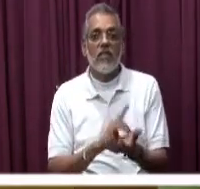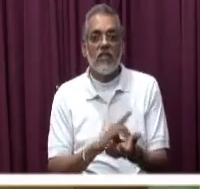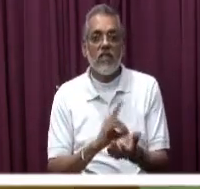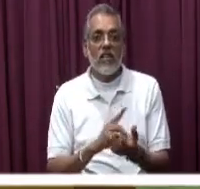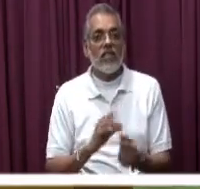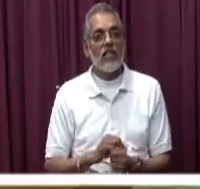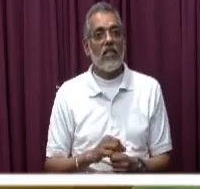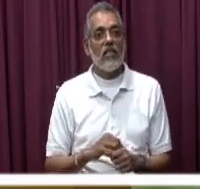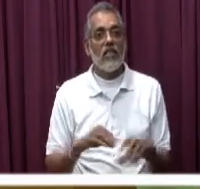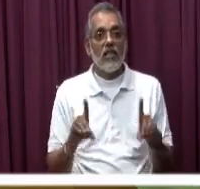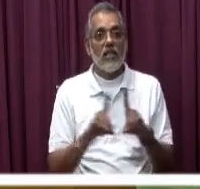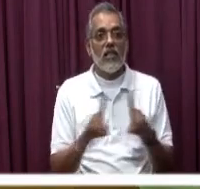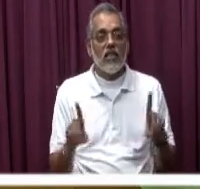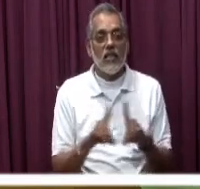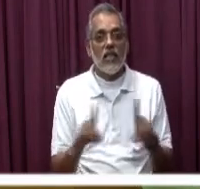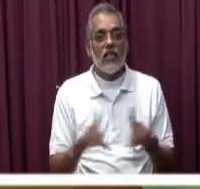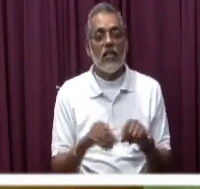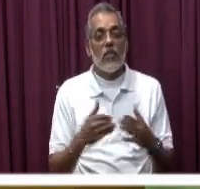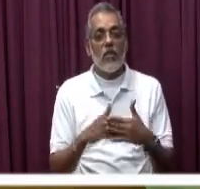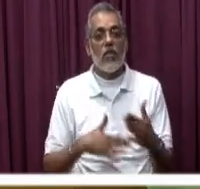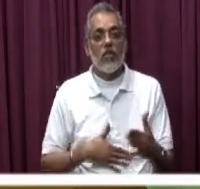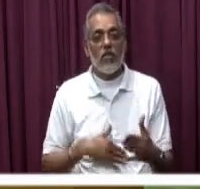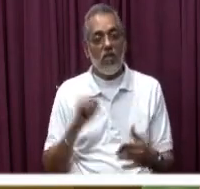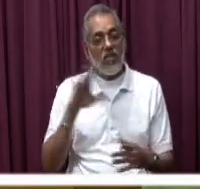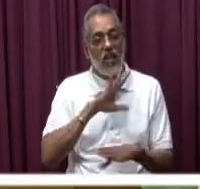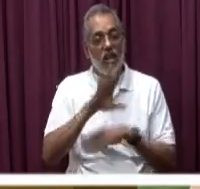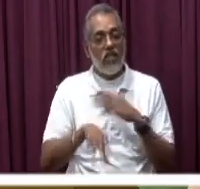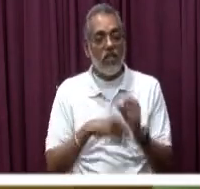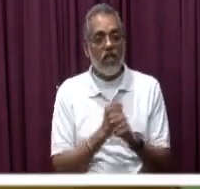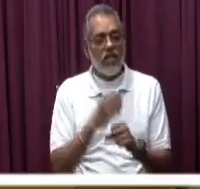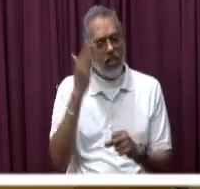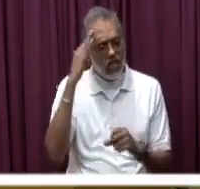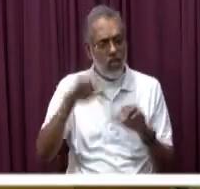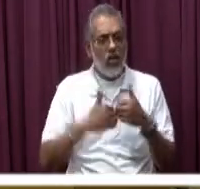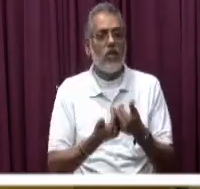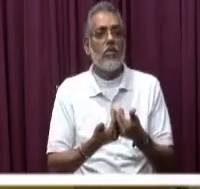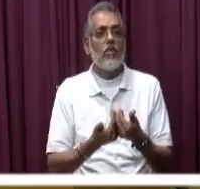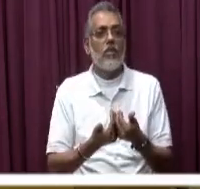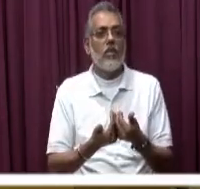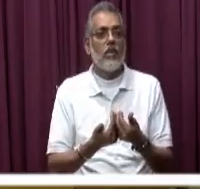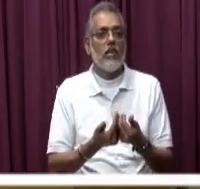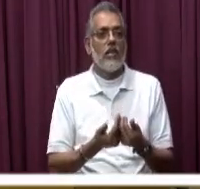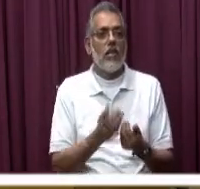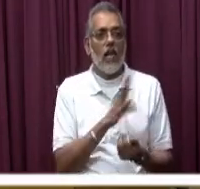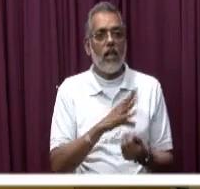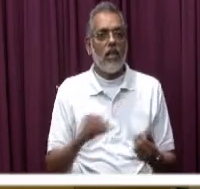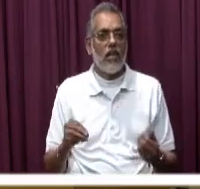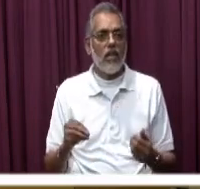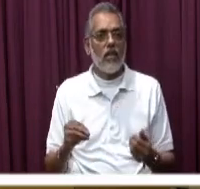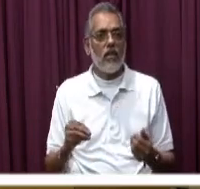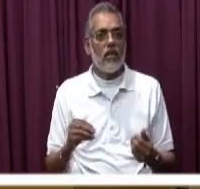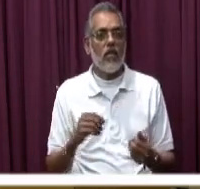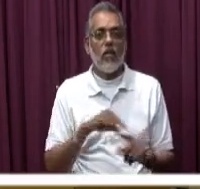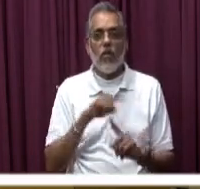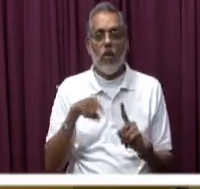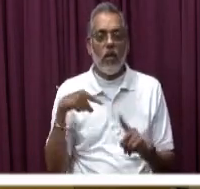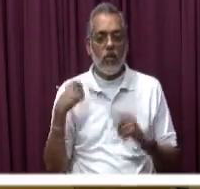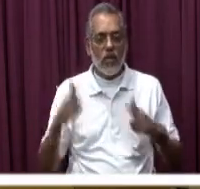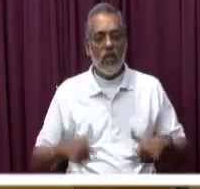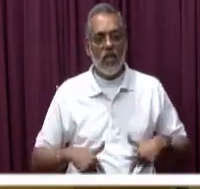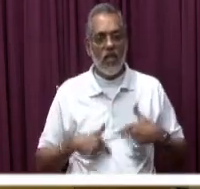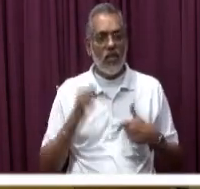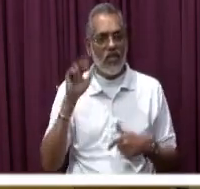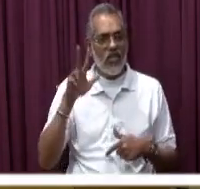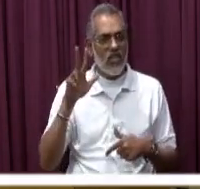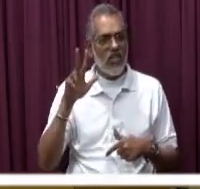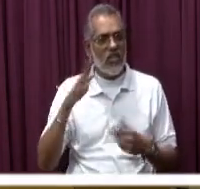back before they're 5 years old. They know how to do it. And whereas we lived in a time 30,